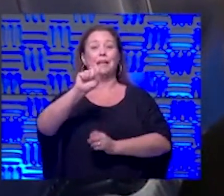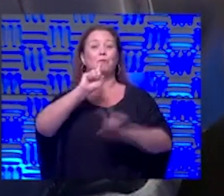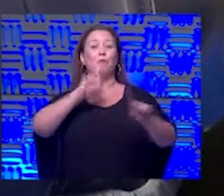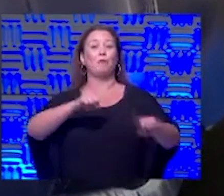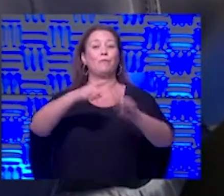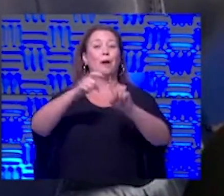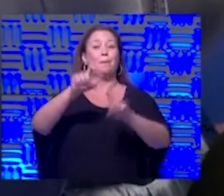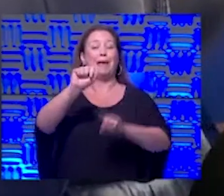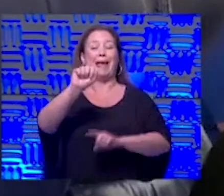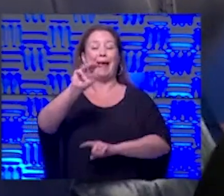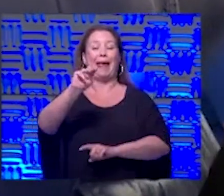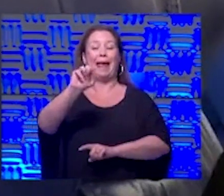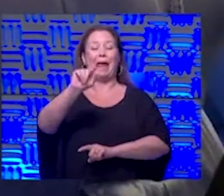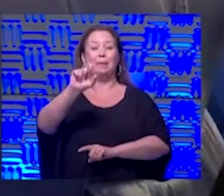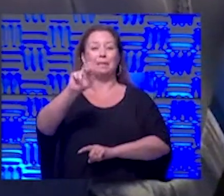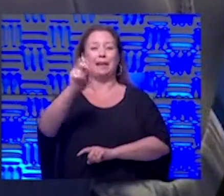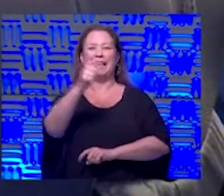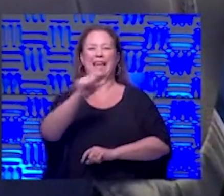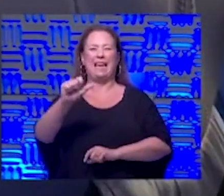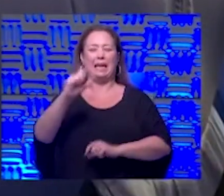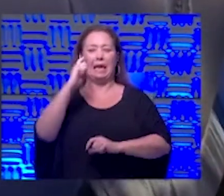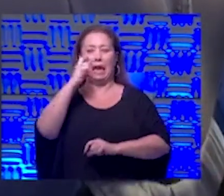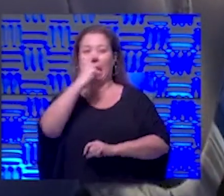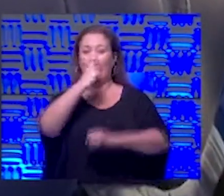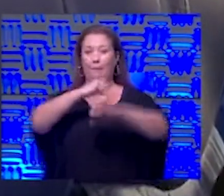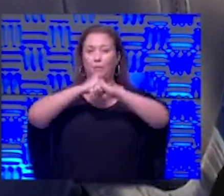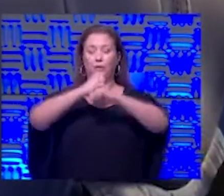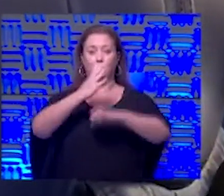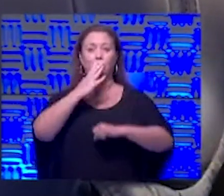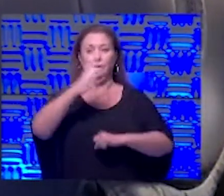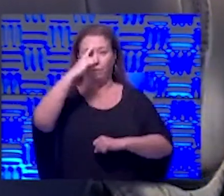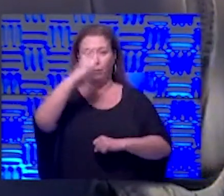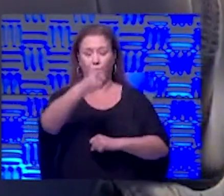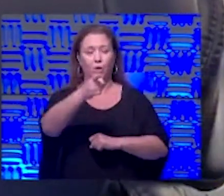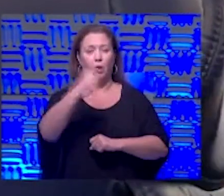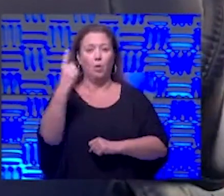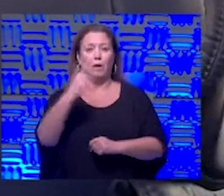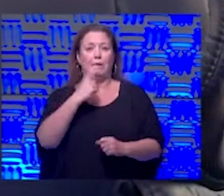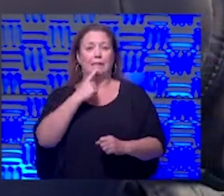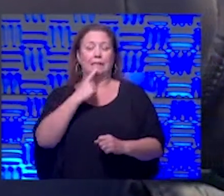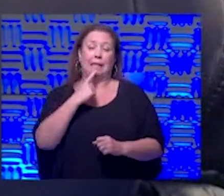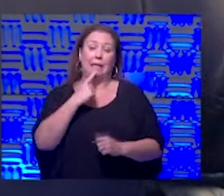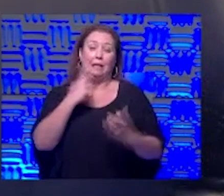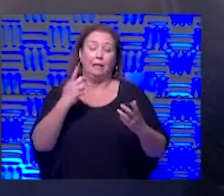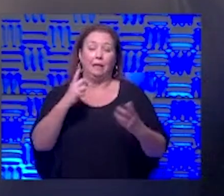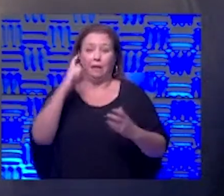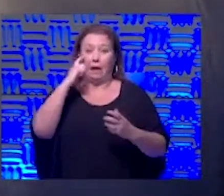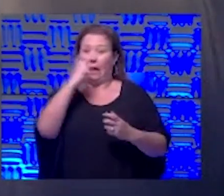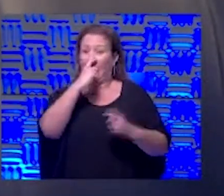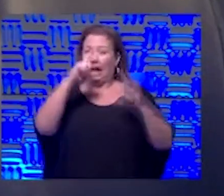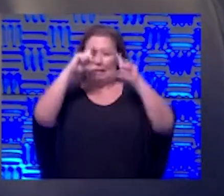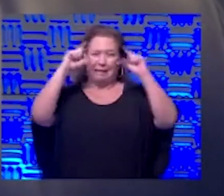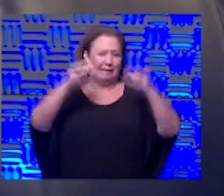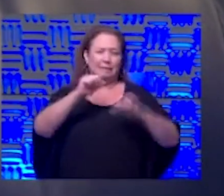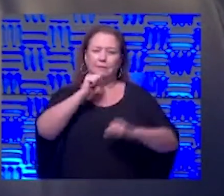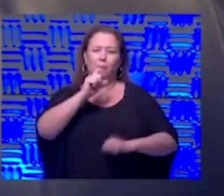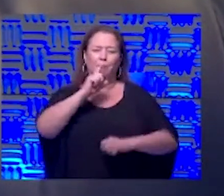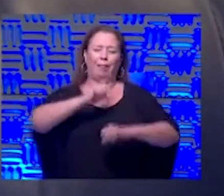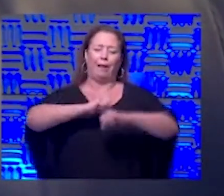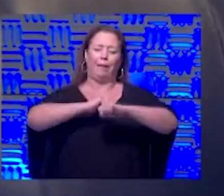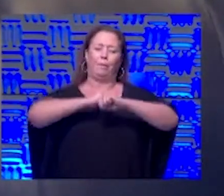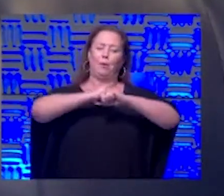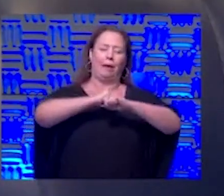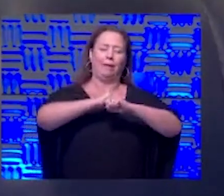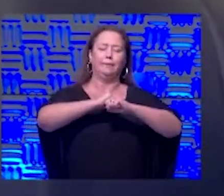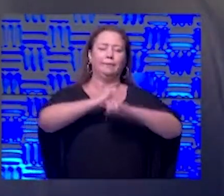So any type of eye protection is going to be good. We've always said that Eyeglasses don't really constitute as eye protection